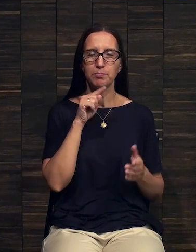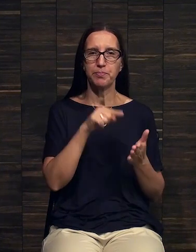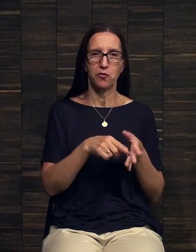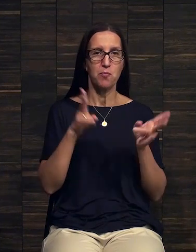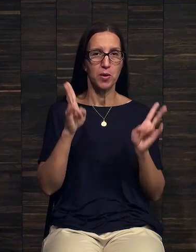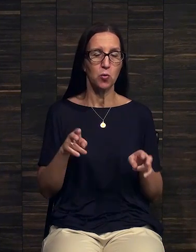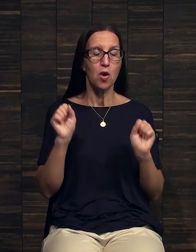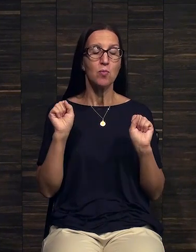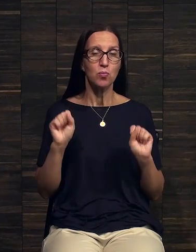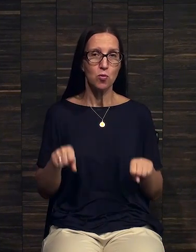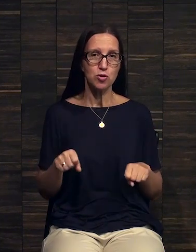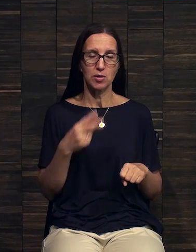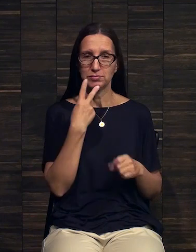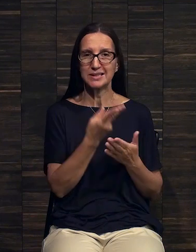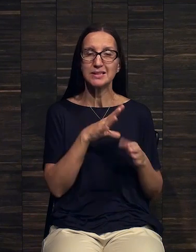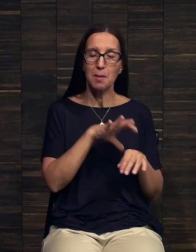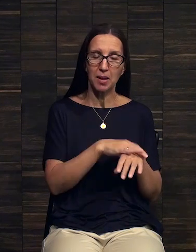women in trouble.